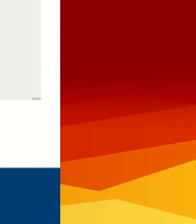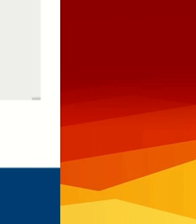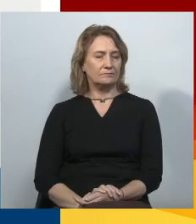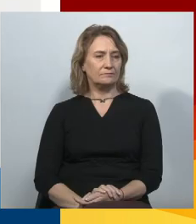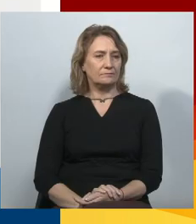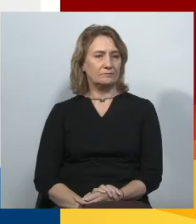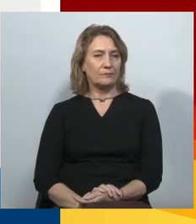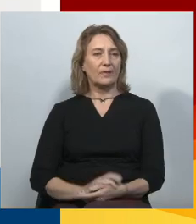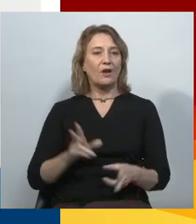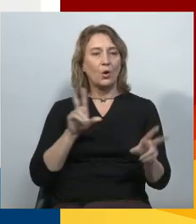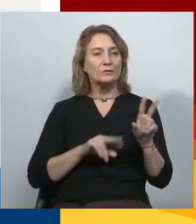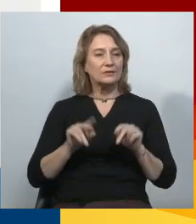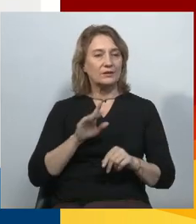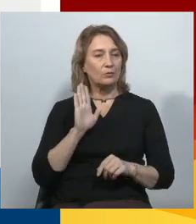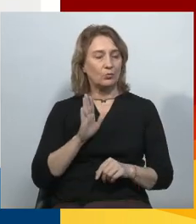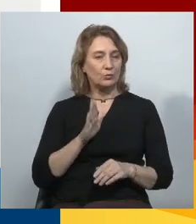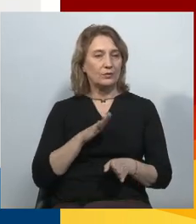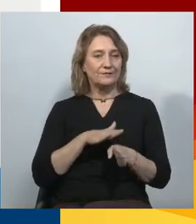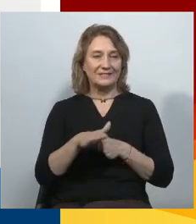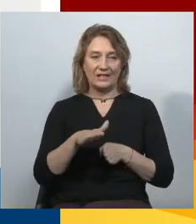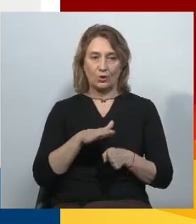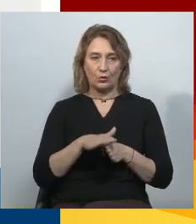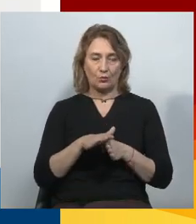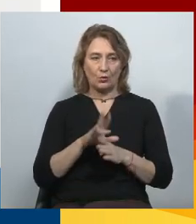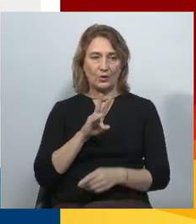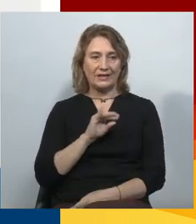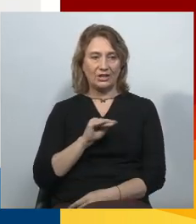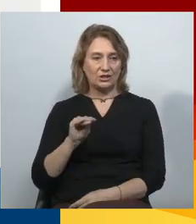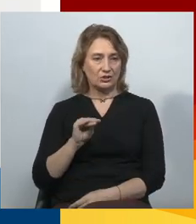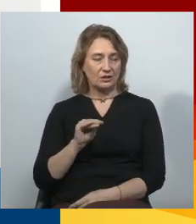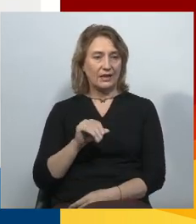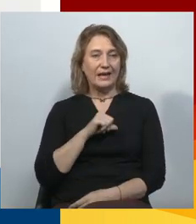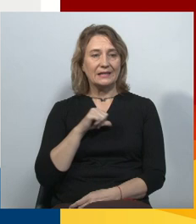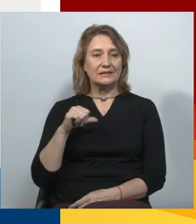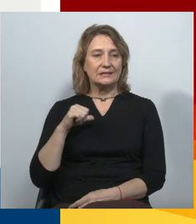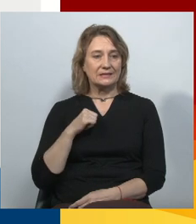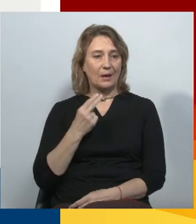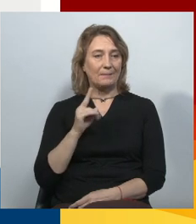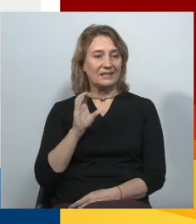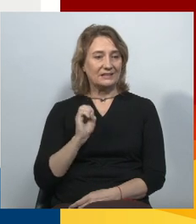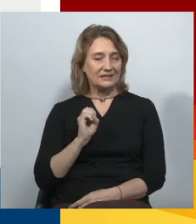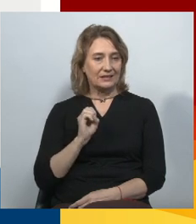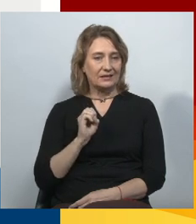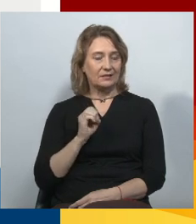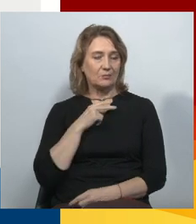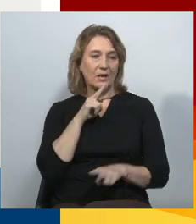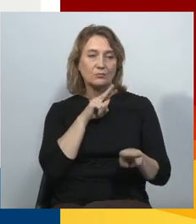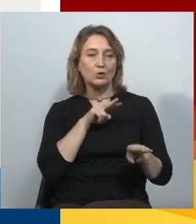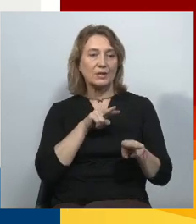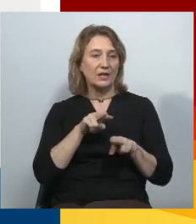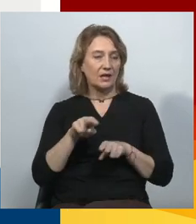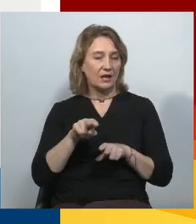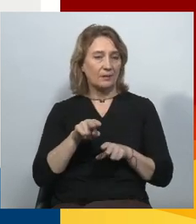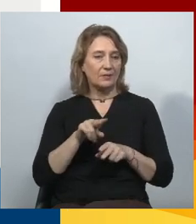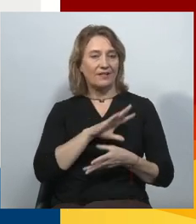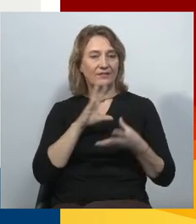the opinion of the people before and after the game. And we hope that they will learn how to tell fake